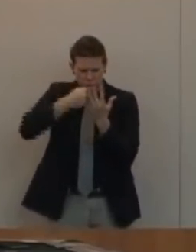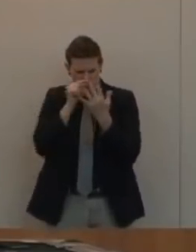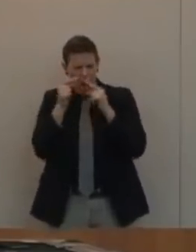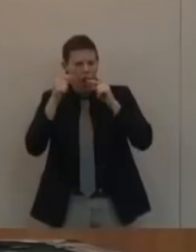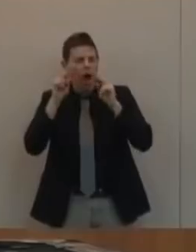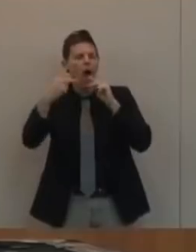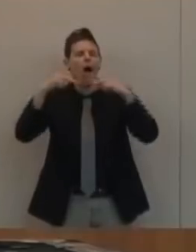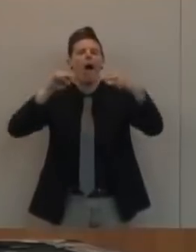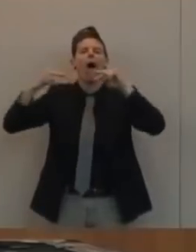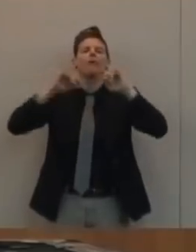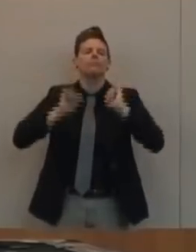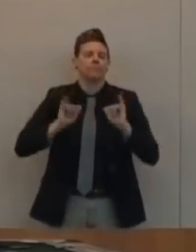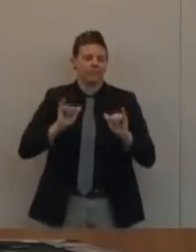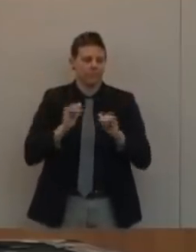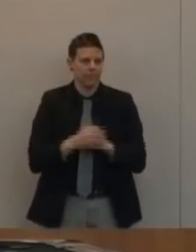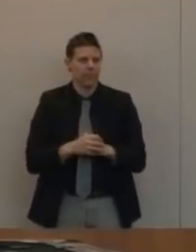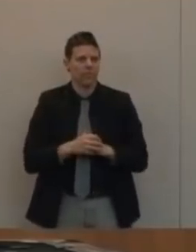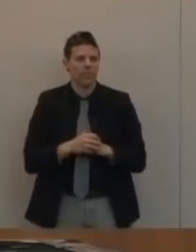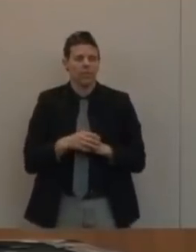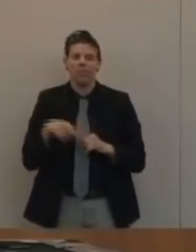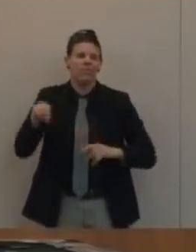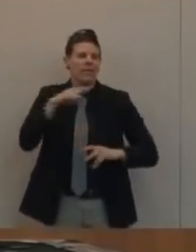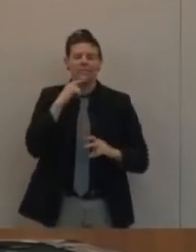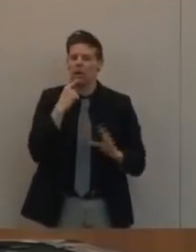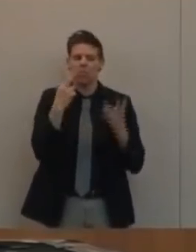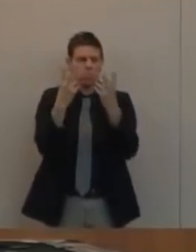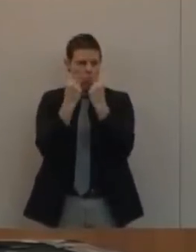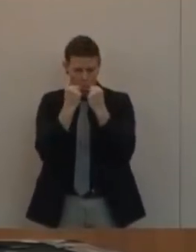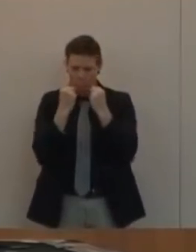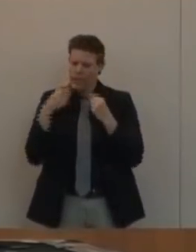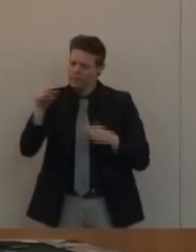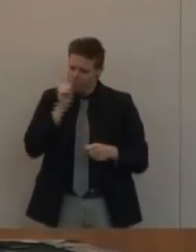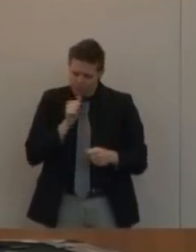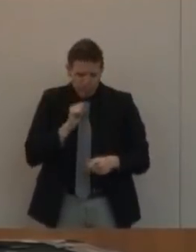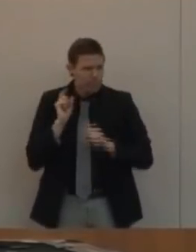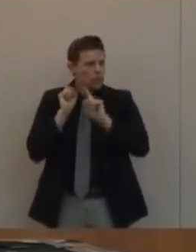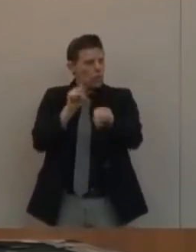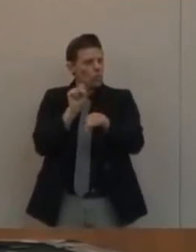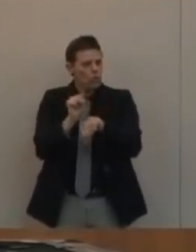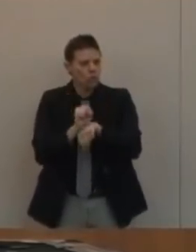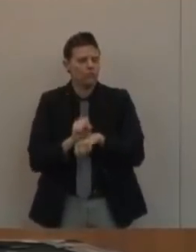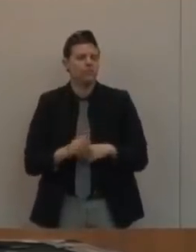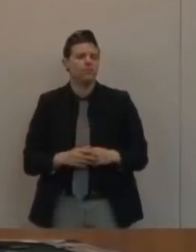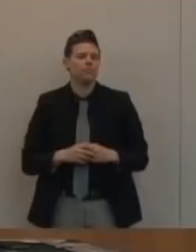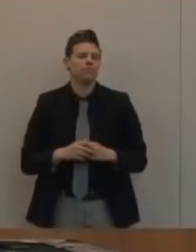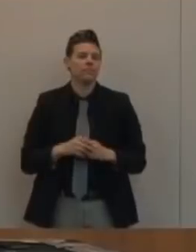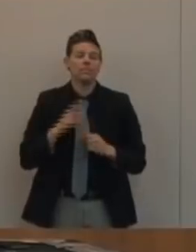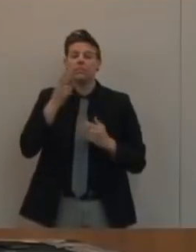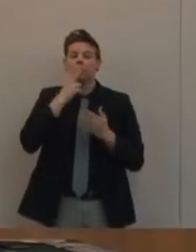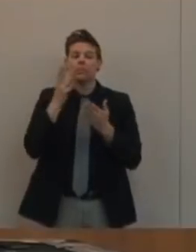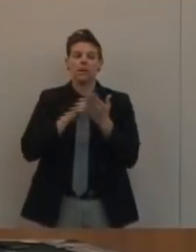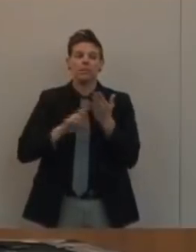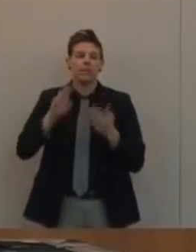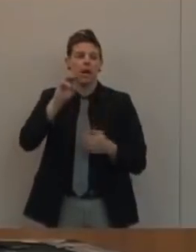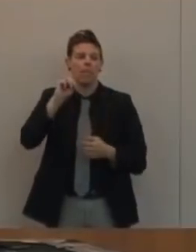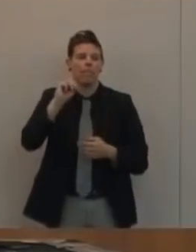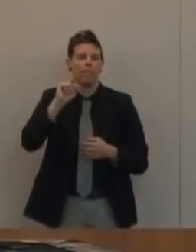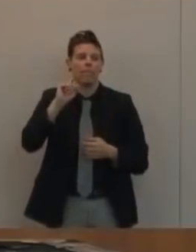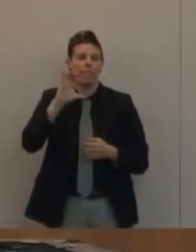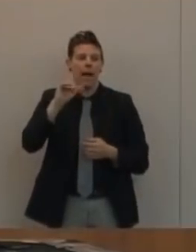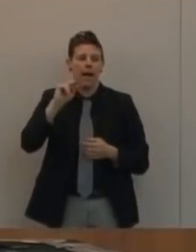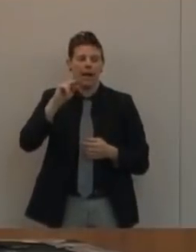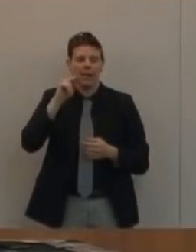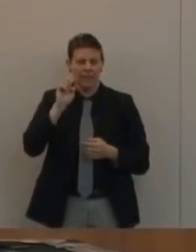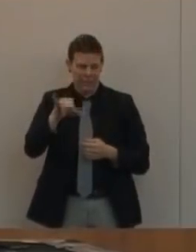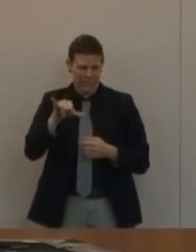they don't say no. They show up, and the fact that that Secretary McCamley straight up